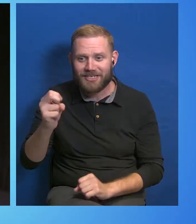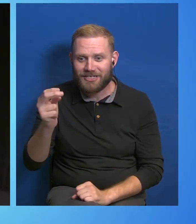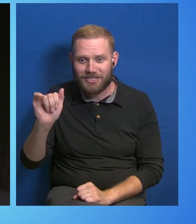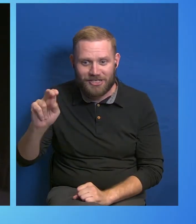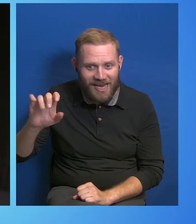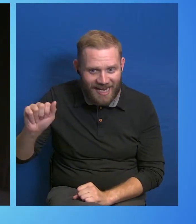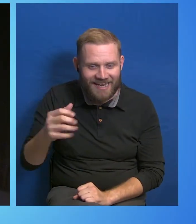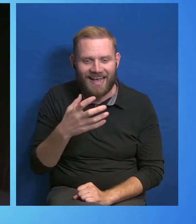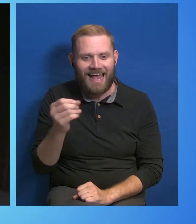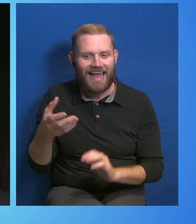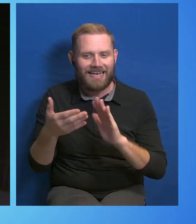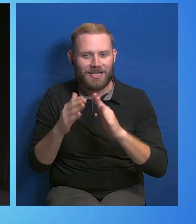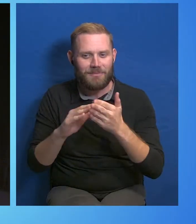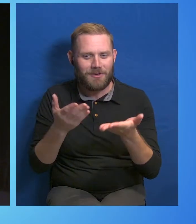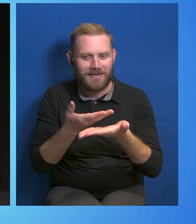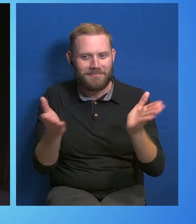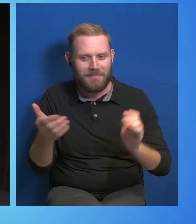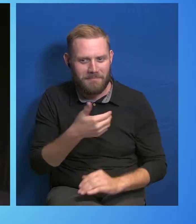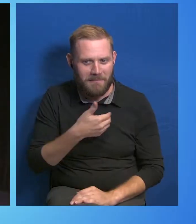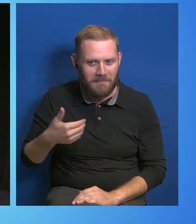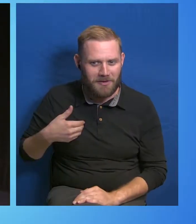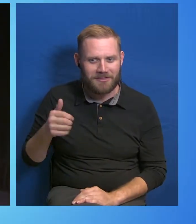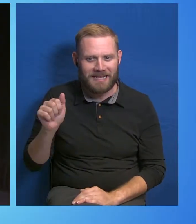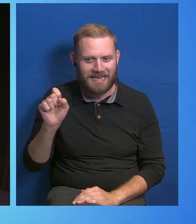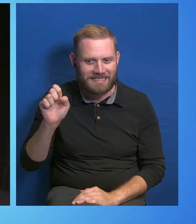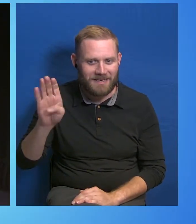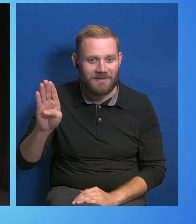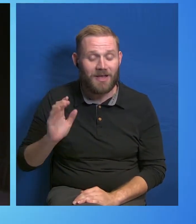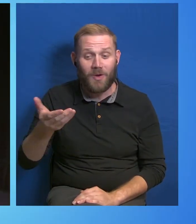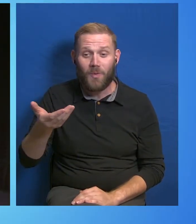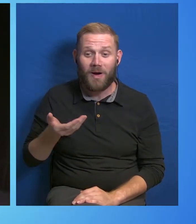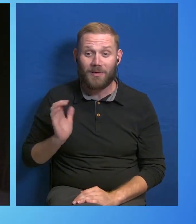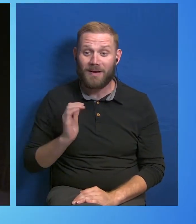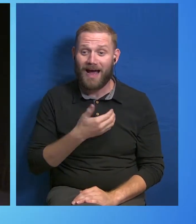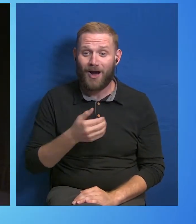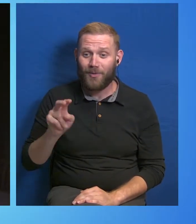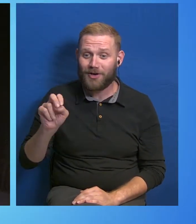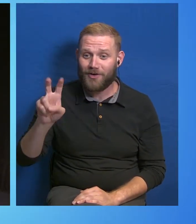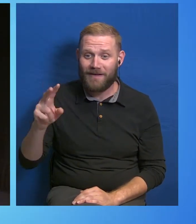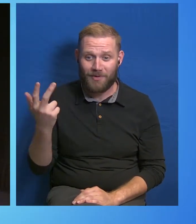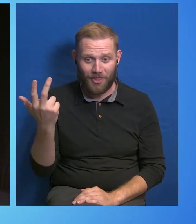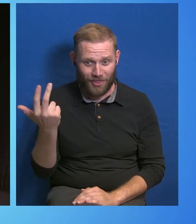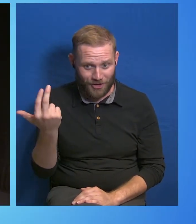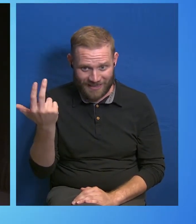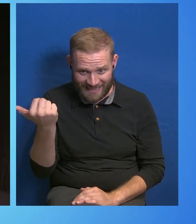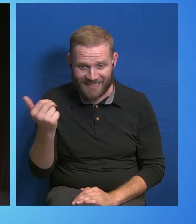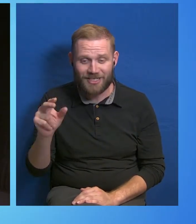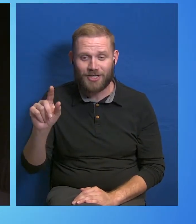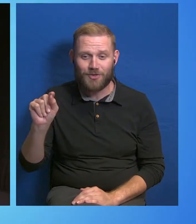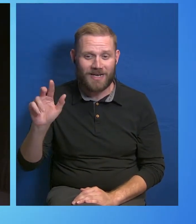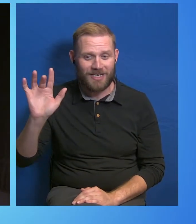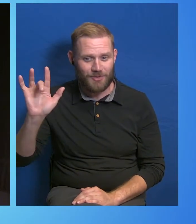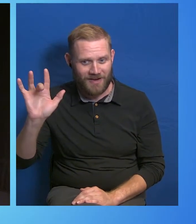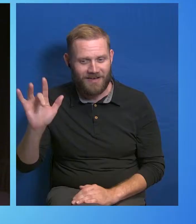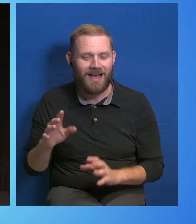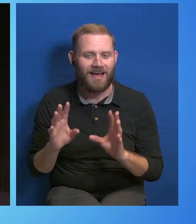members of the ASDB community. Welcome to our November 13th, 2025 board meeting.